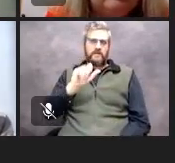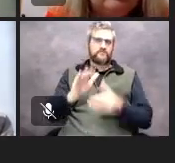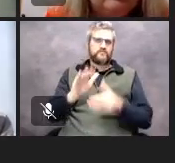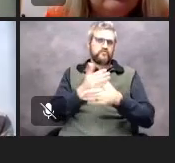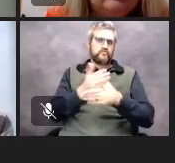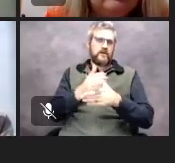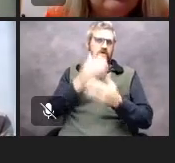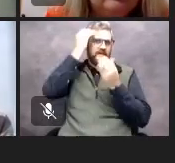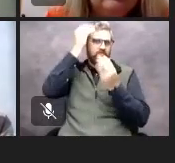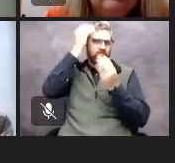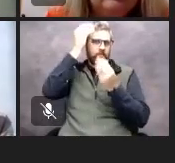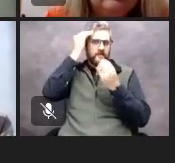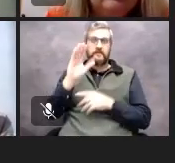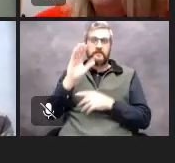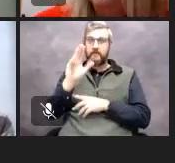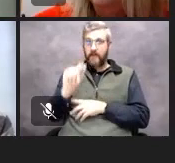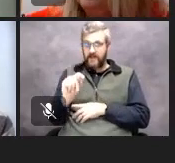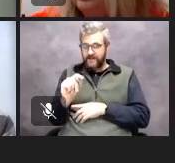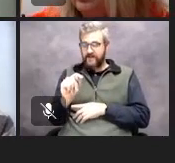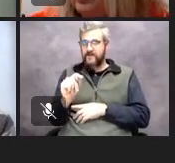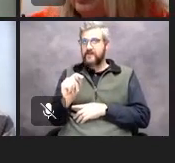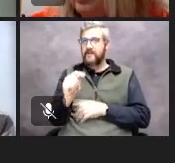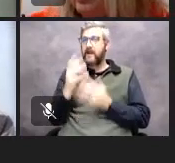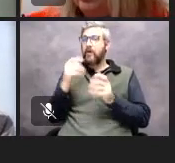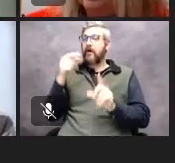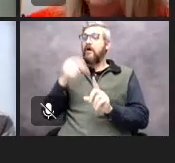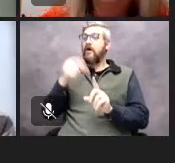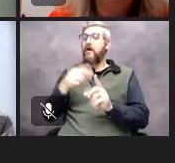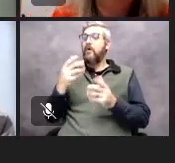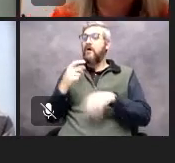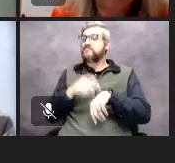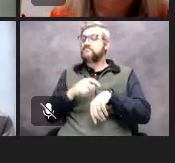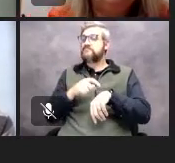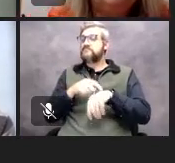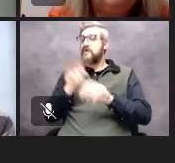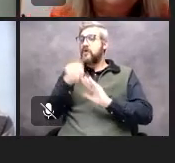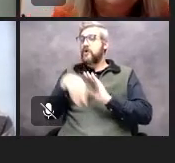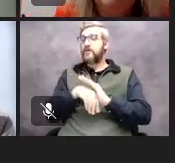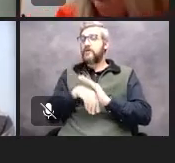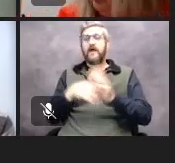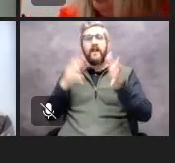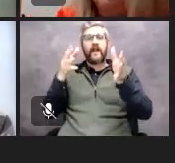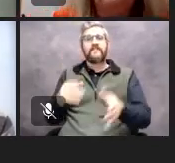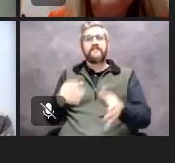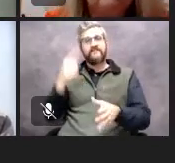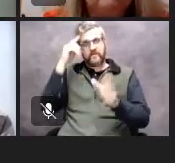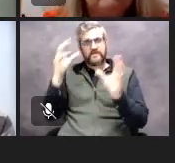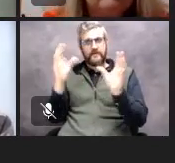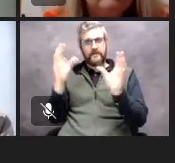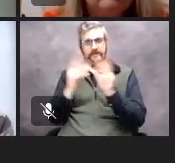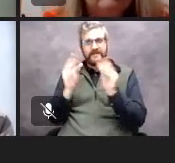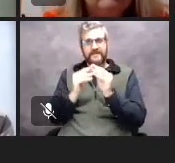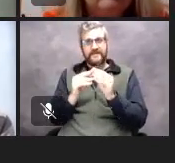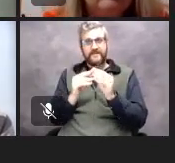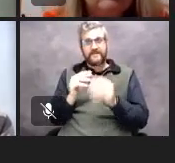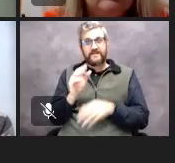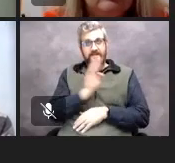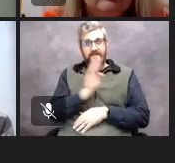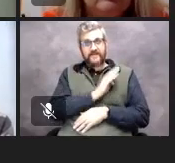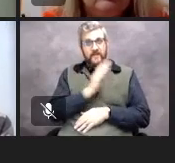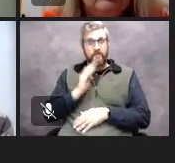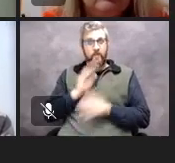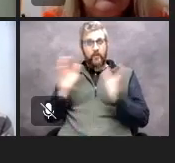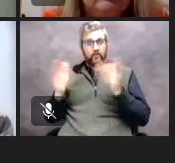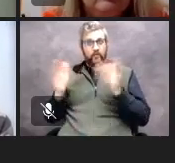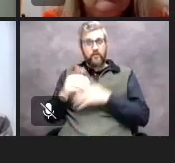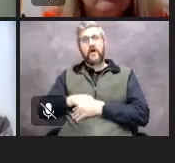information. But I just wanted to point out that we've got about 30 minutes left in our meeting, and that boardroom, there's